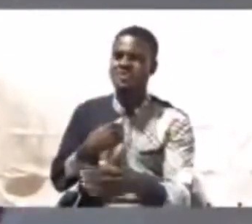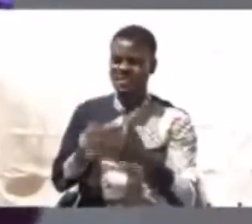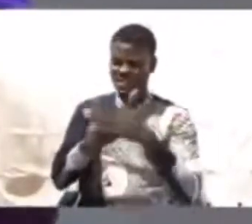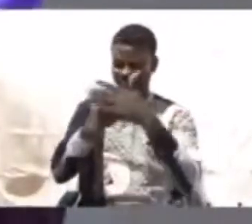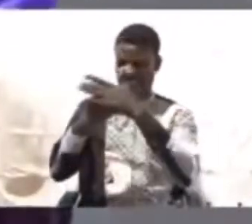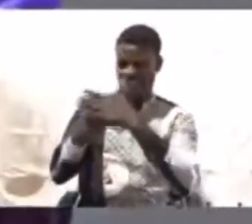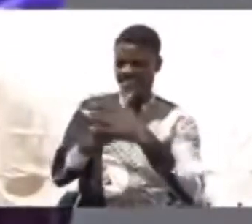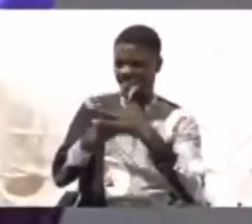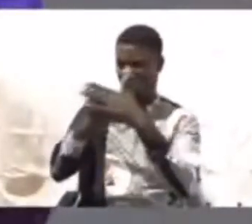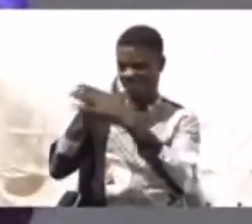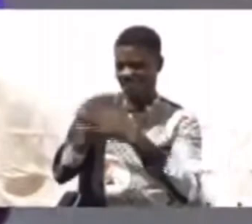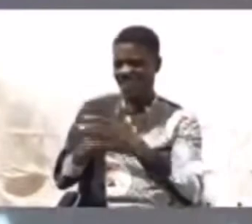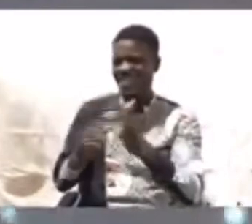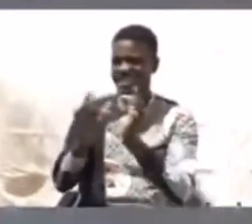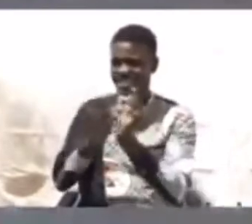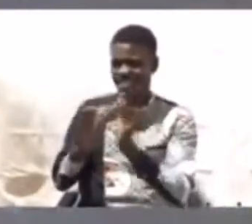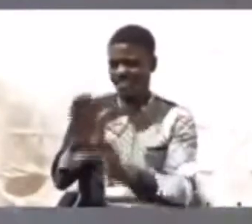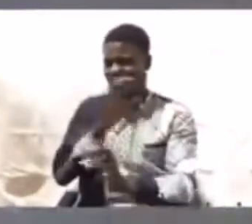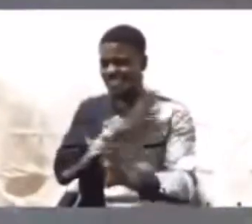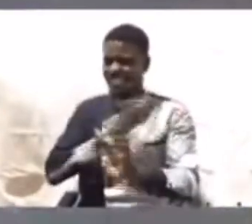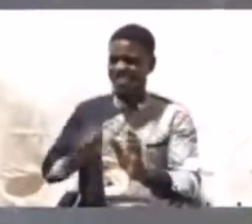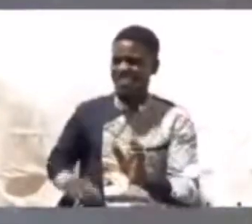menyamba ye kema memba ye